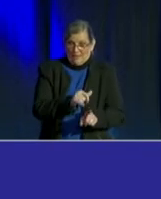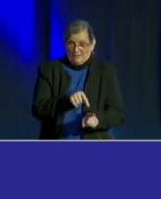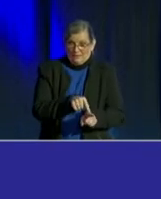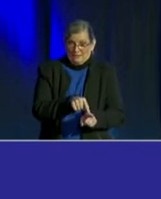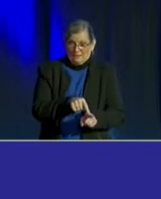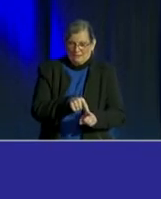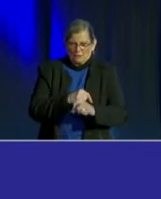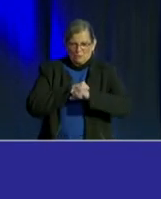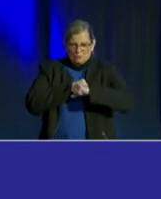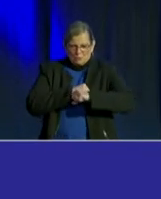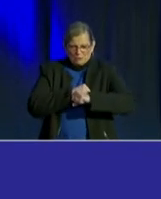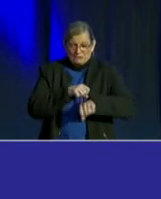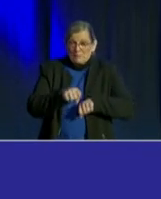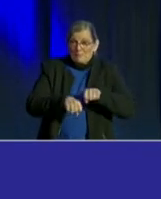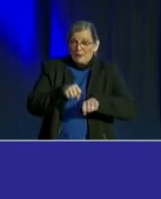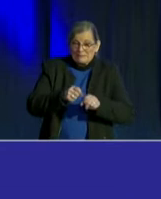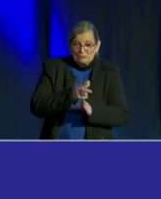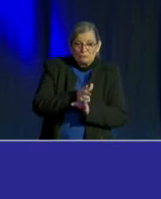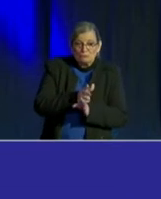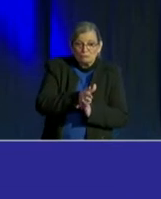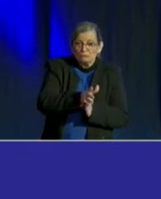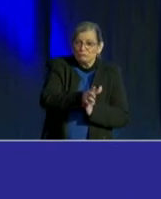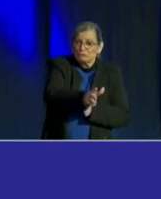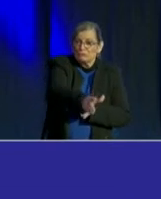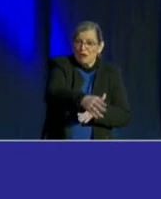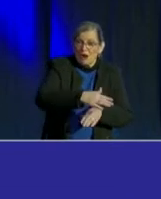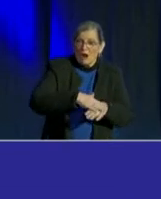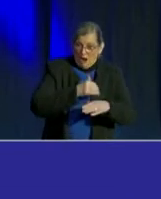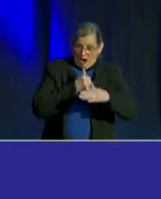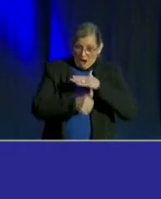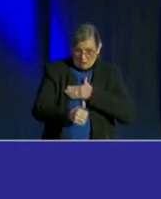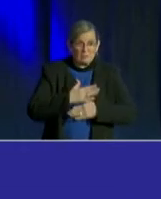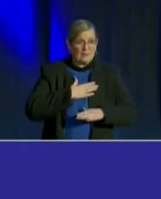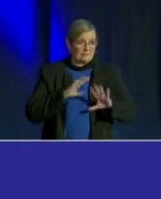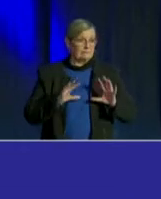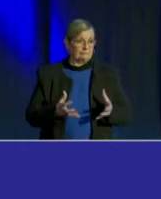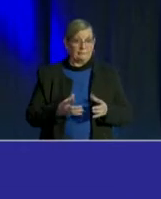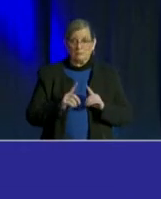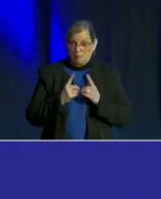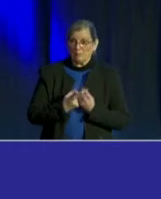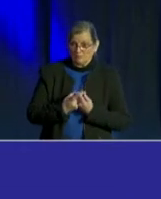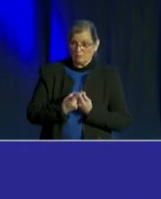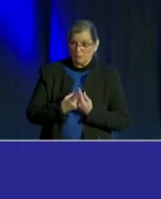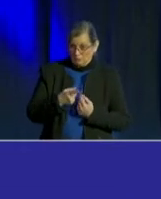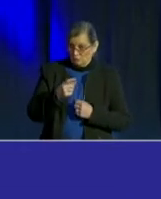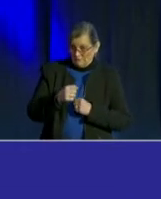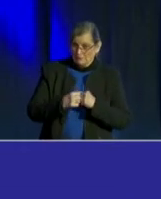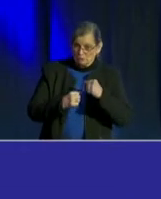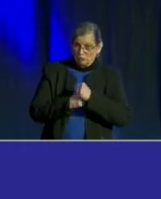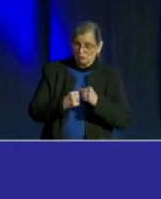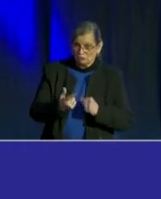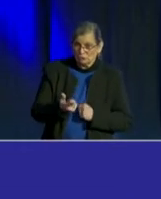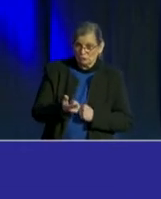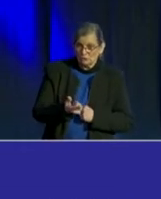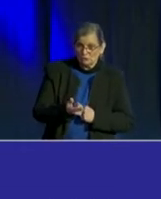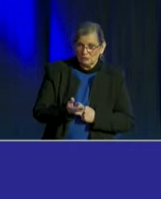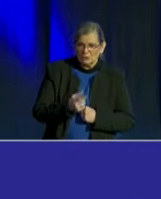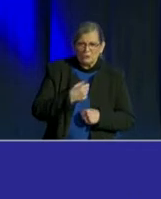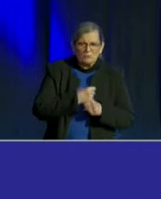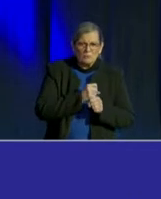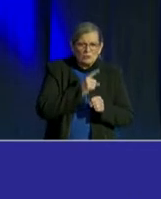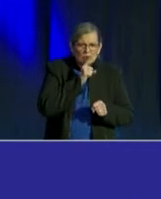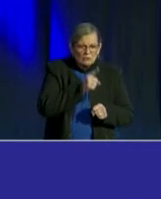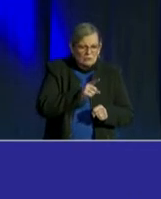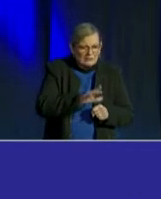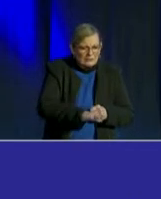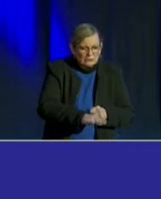lanes that he rides on, transportation and infrastructure. And so we want to get Johnny safely to school, but that means I